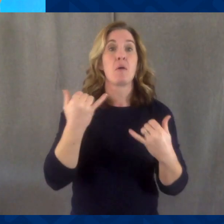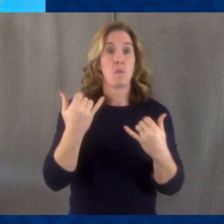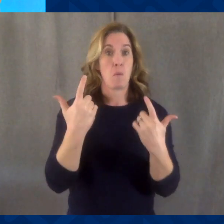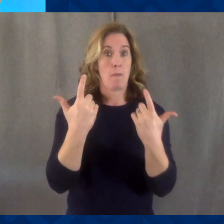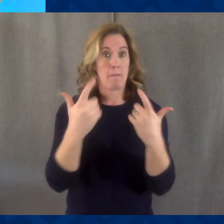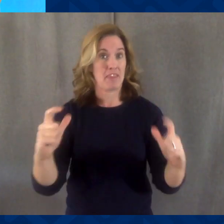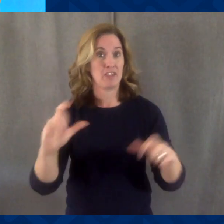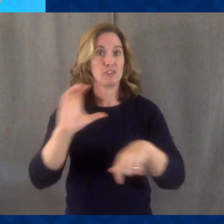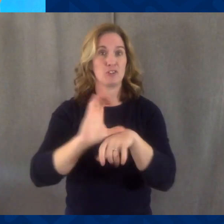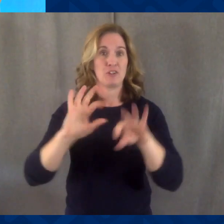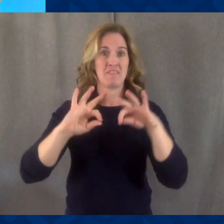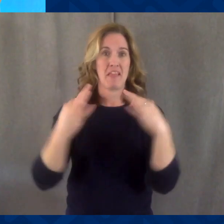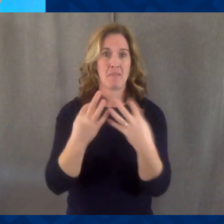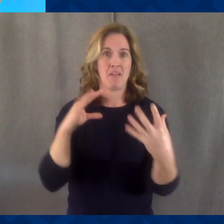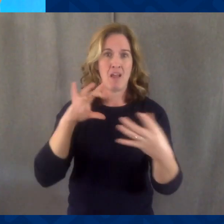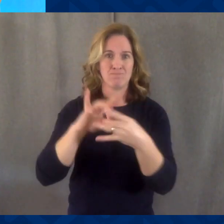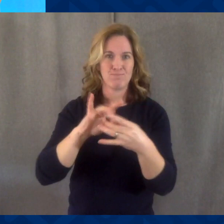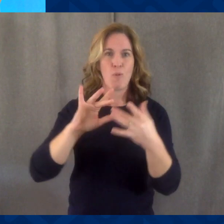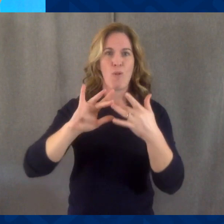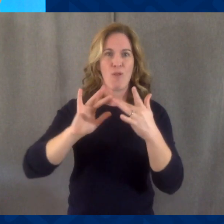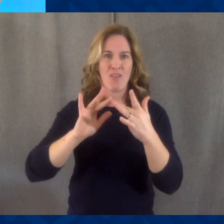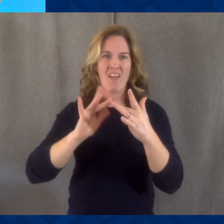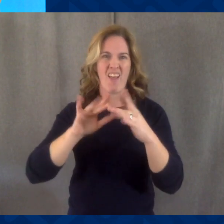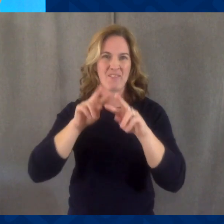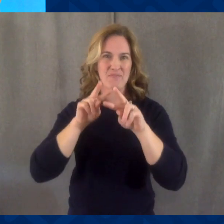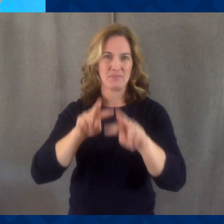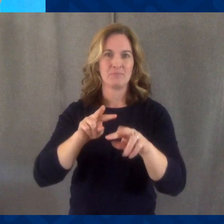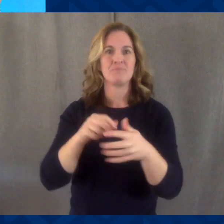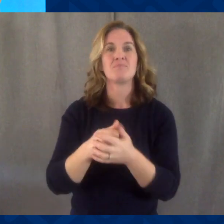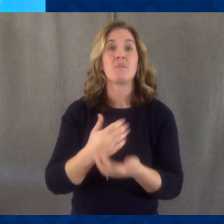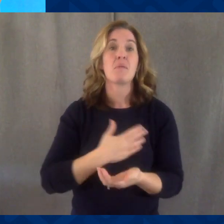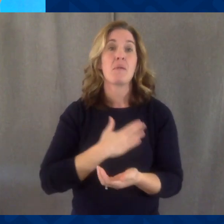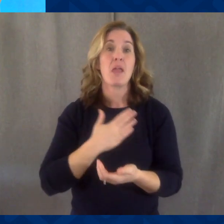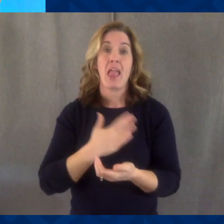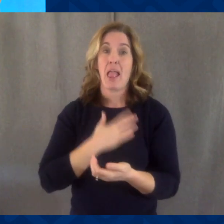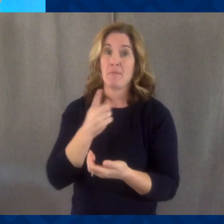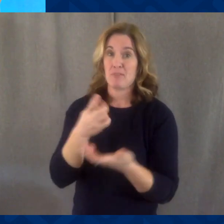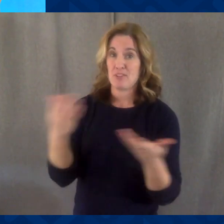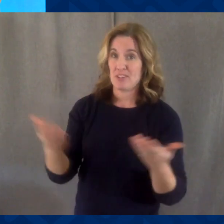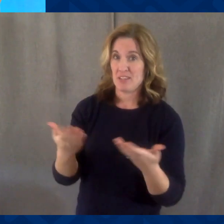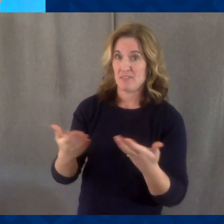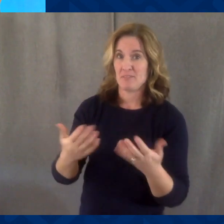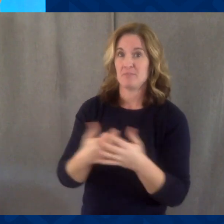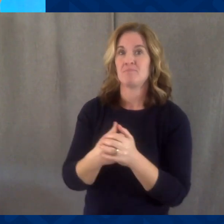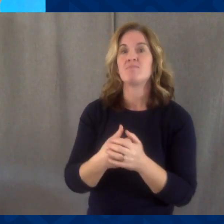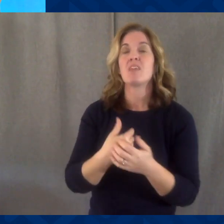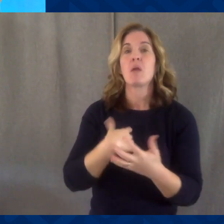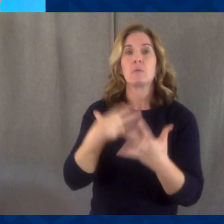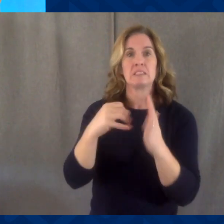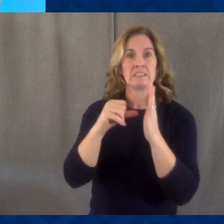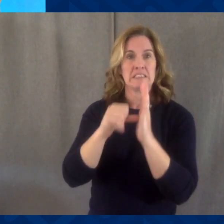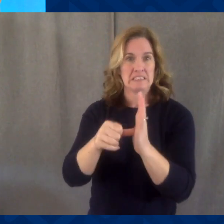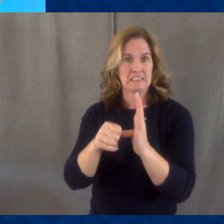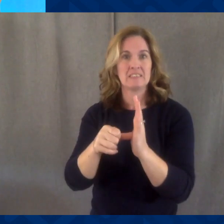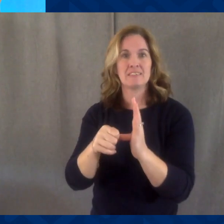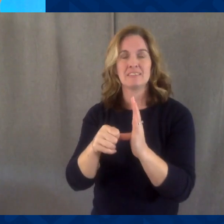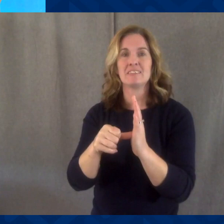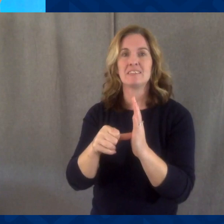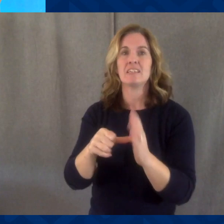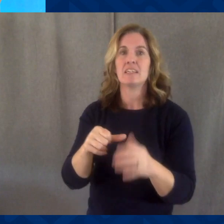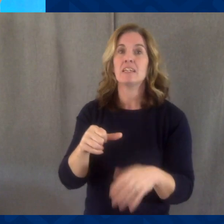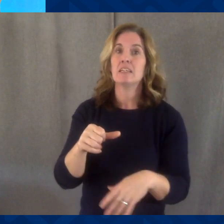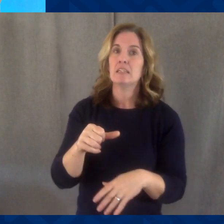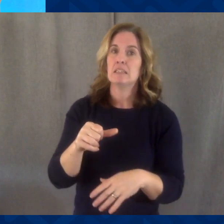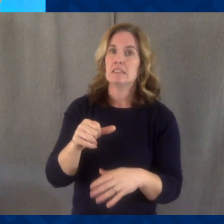church family meeting online. We are so glad that you are here with us. And I'd like to highlight that we are heading into a really